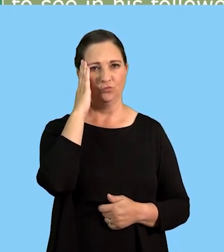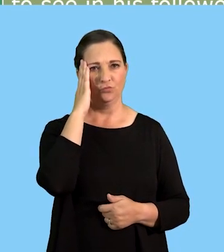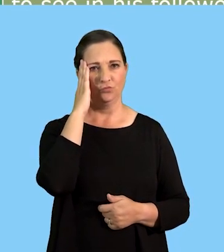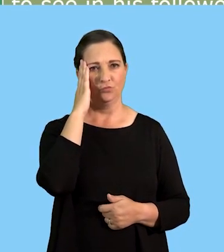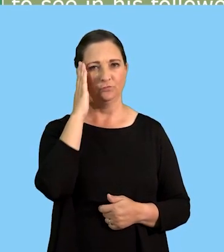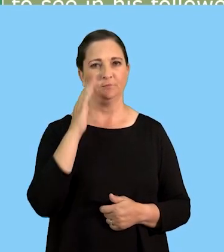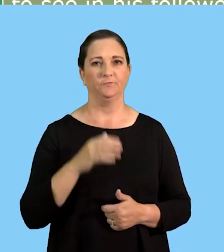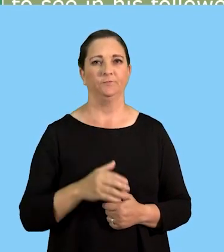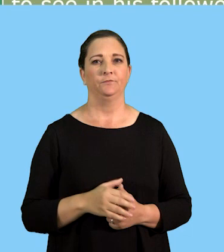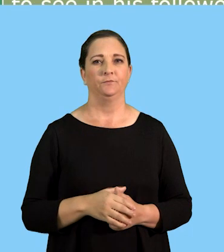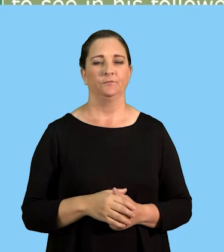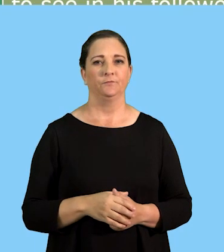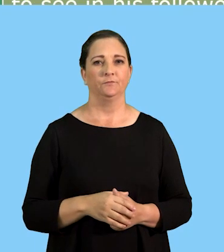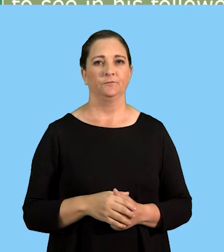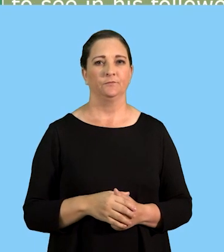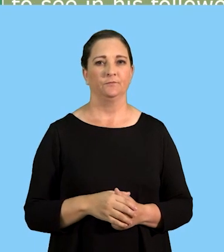always